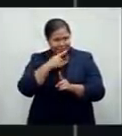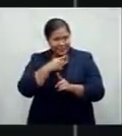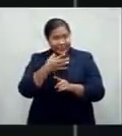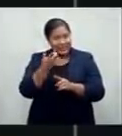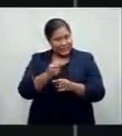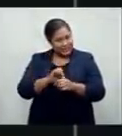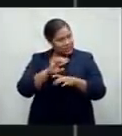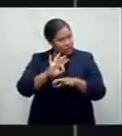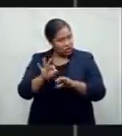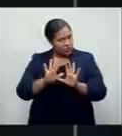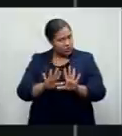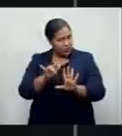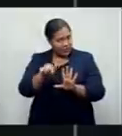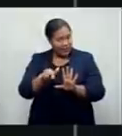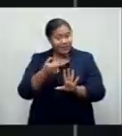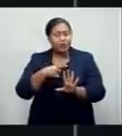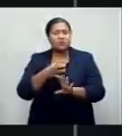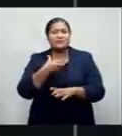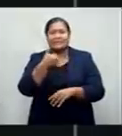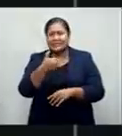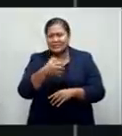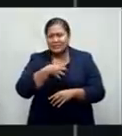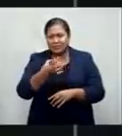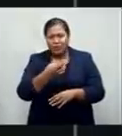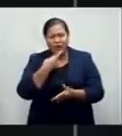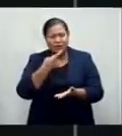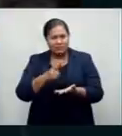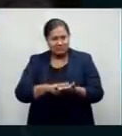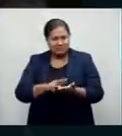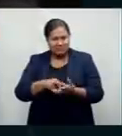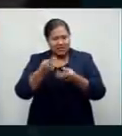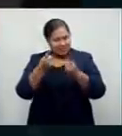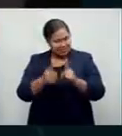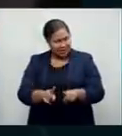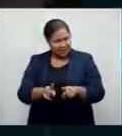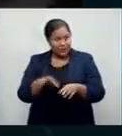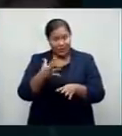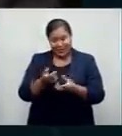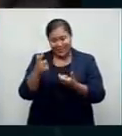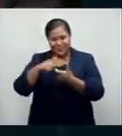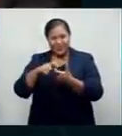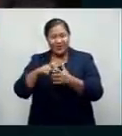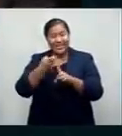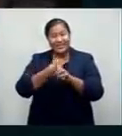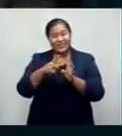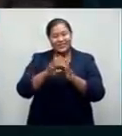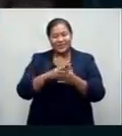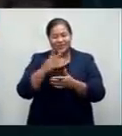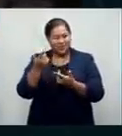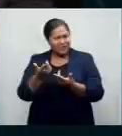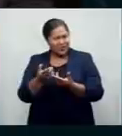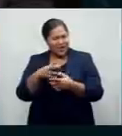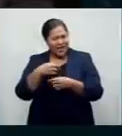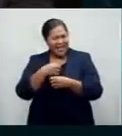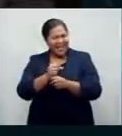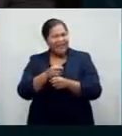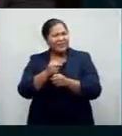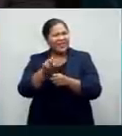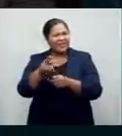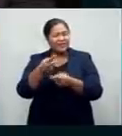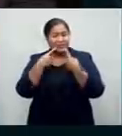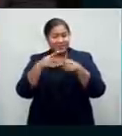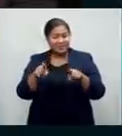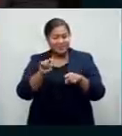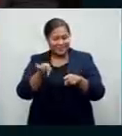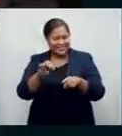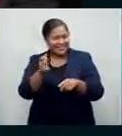stop there, as we have 6 more deaths to report. We now join Christiana Uluwai, who has all the latest from what was announced via press statement earlier